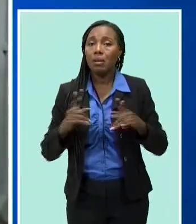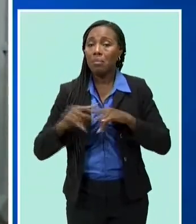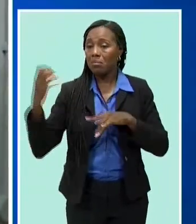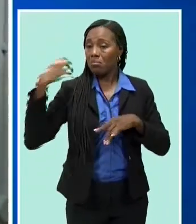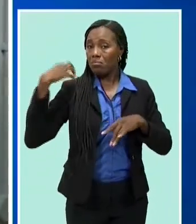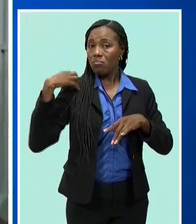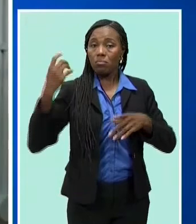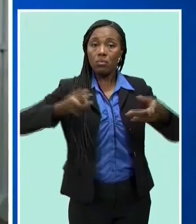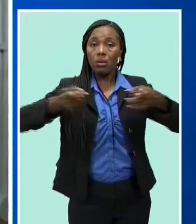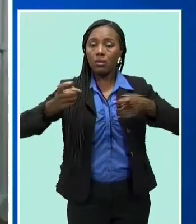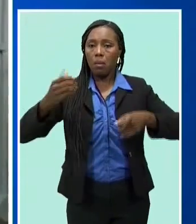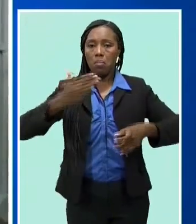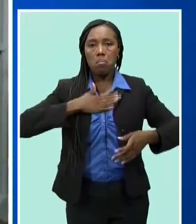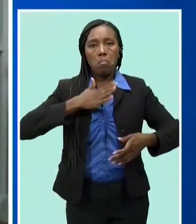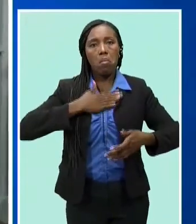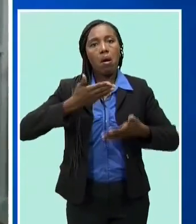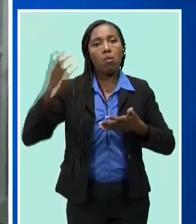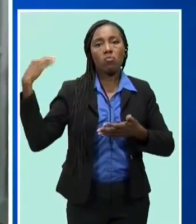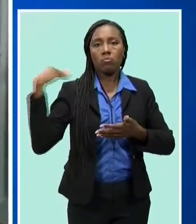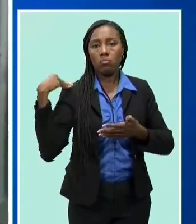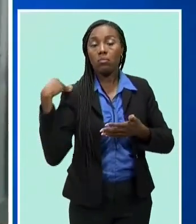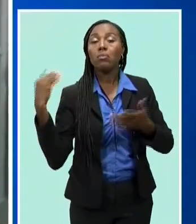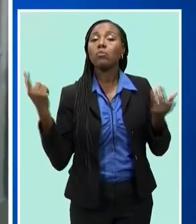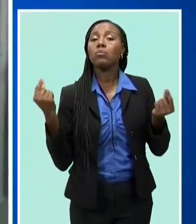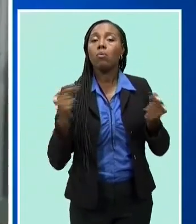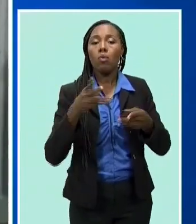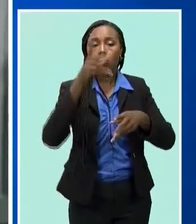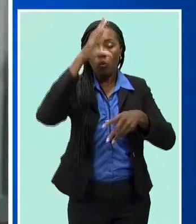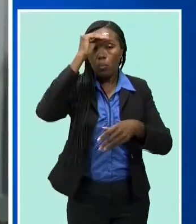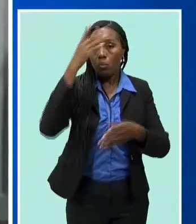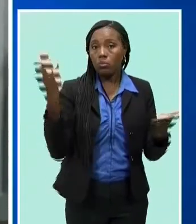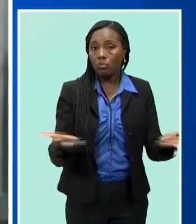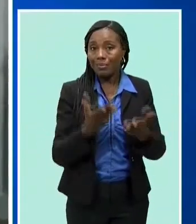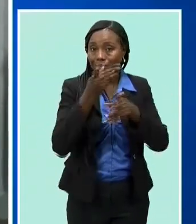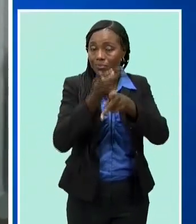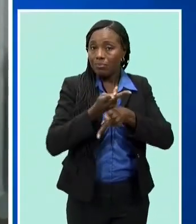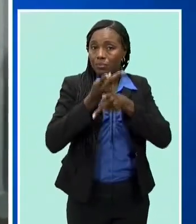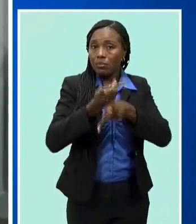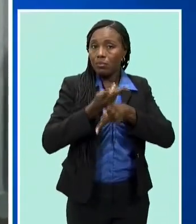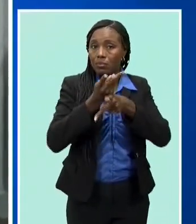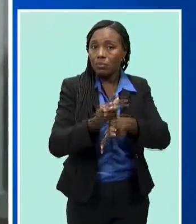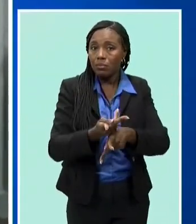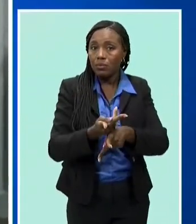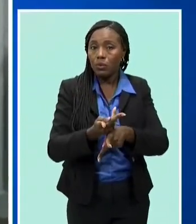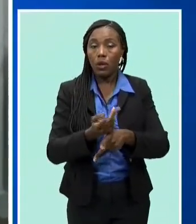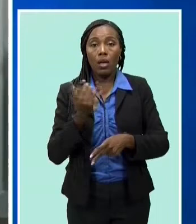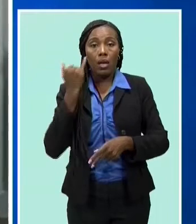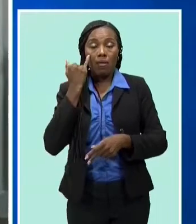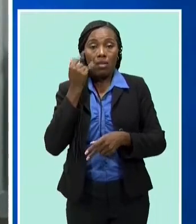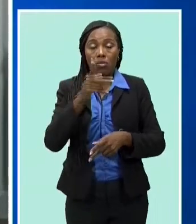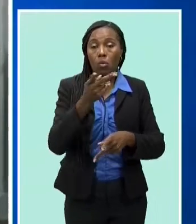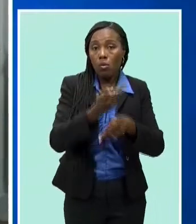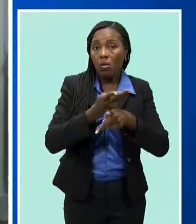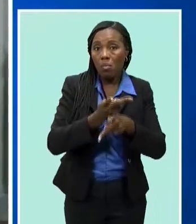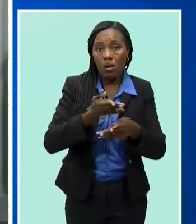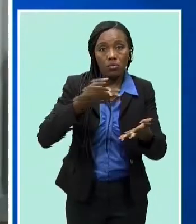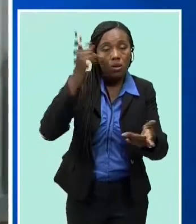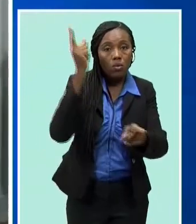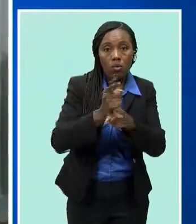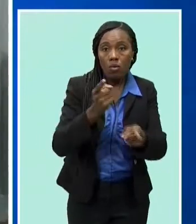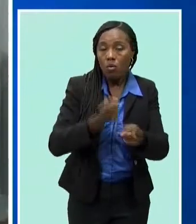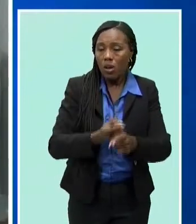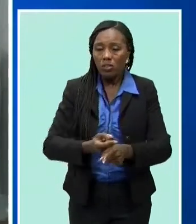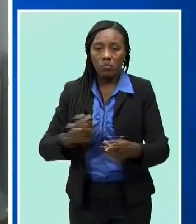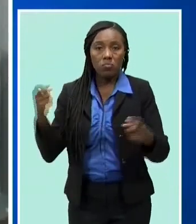of the institution, I have a duty of care to the boys that are here. And if I believe that the boys' rights are being trampled on, I